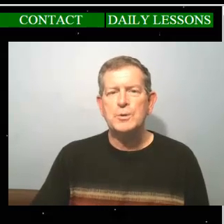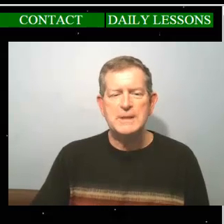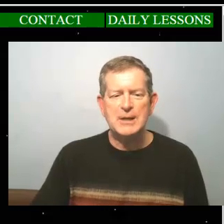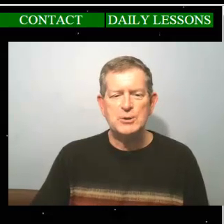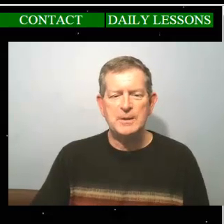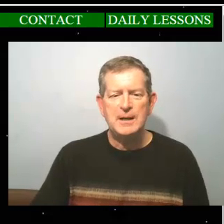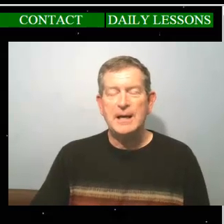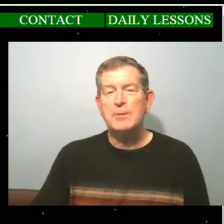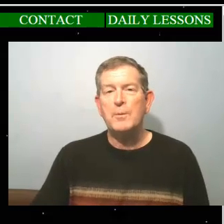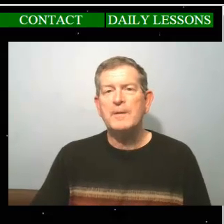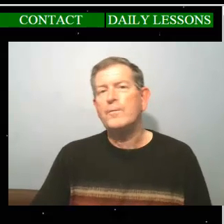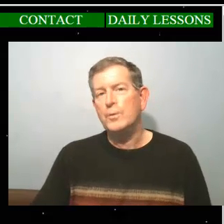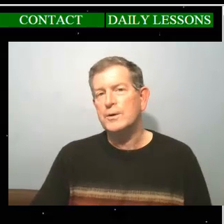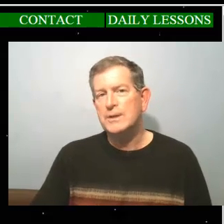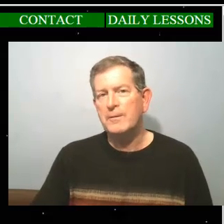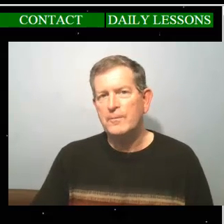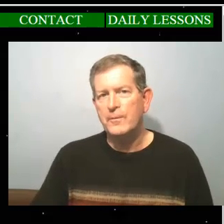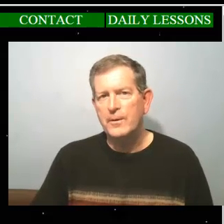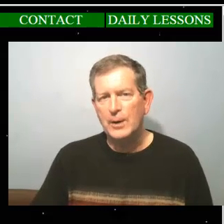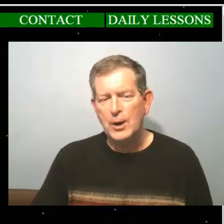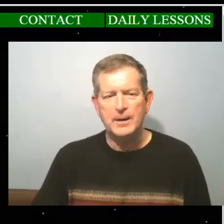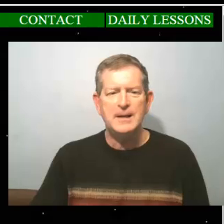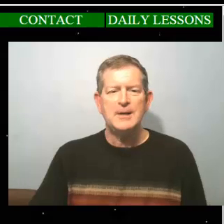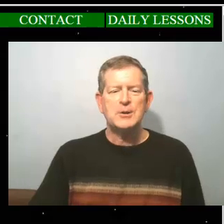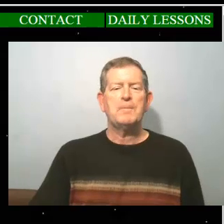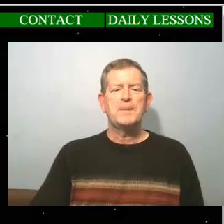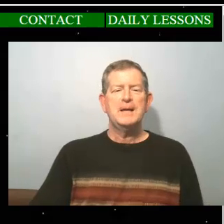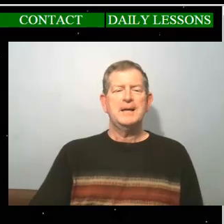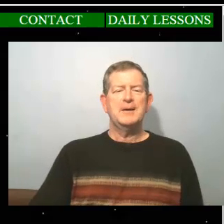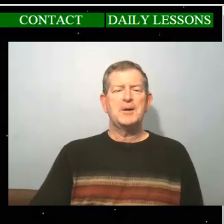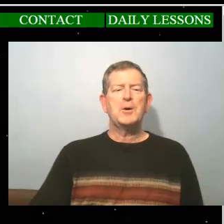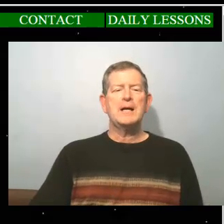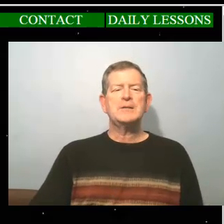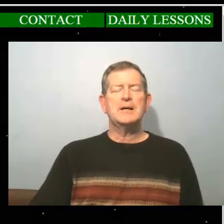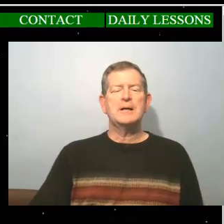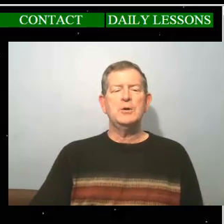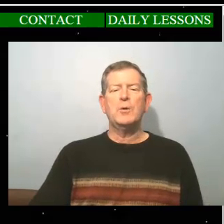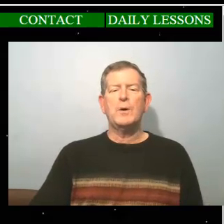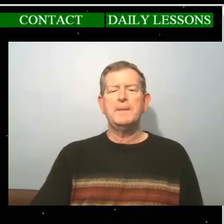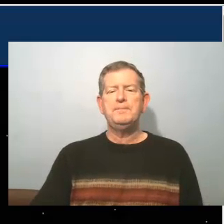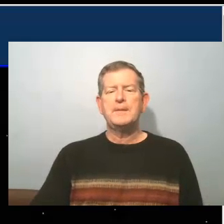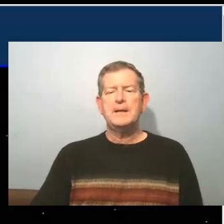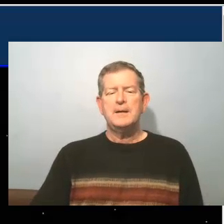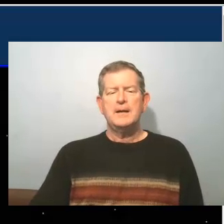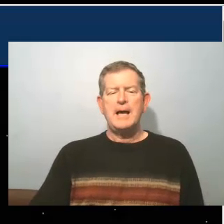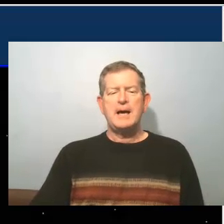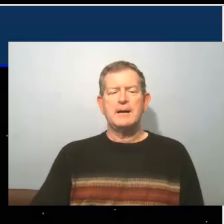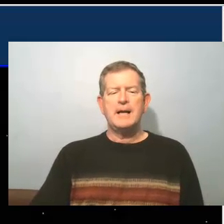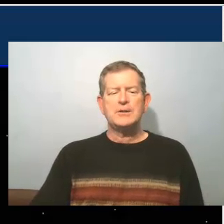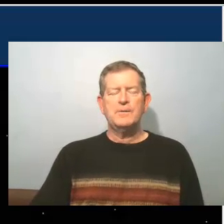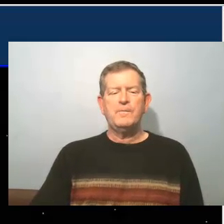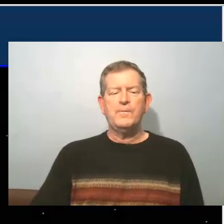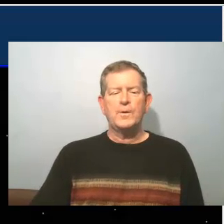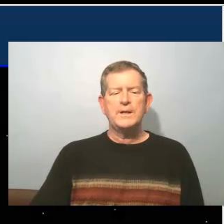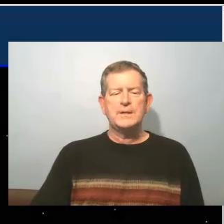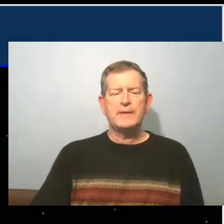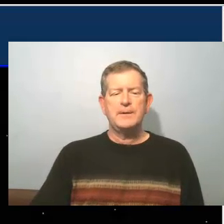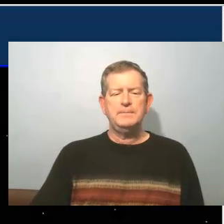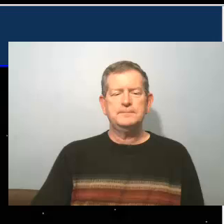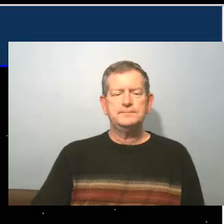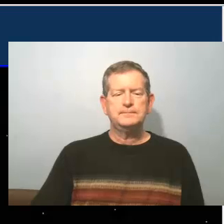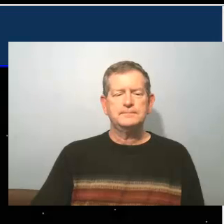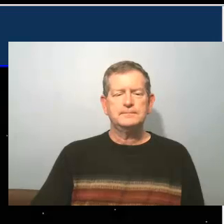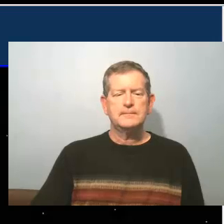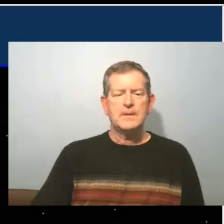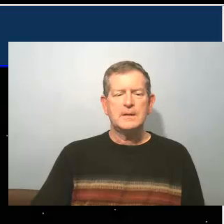going to hold your attention, and you won't be able to fool yourself for very long. So we go to Unit 1 and Lesson